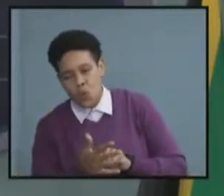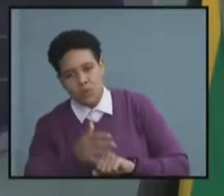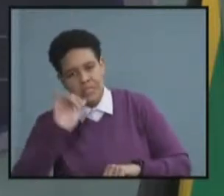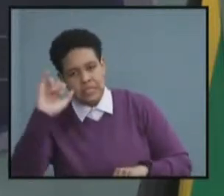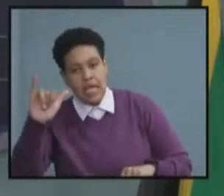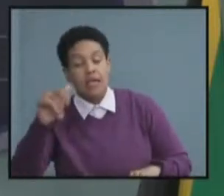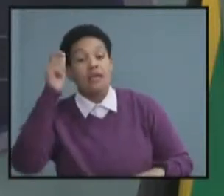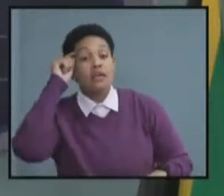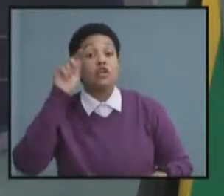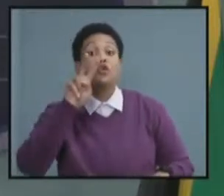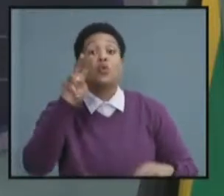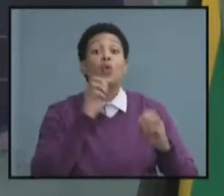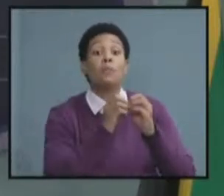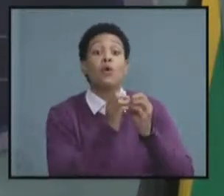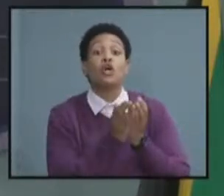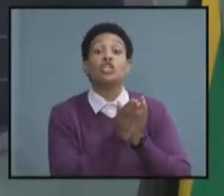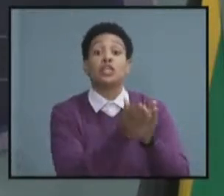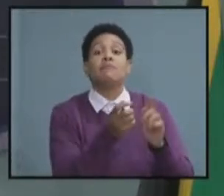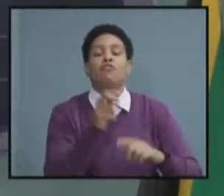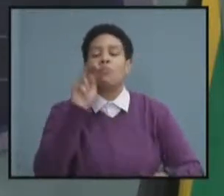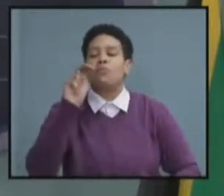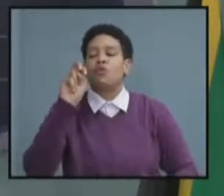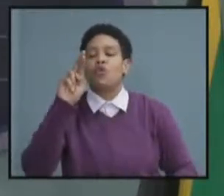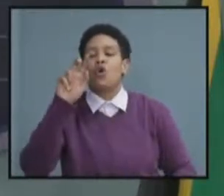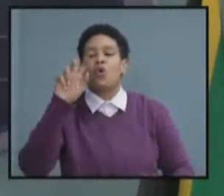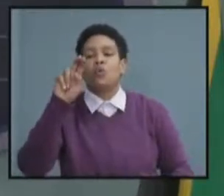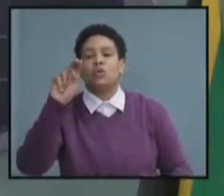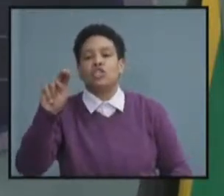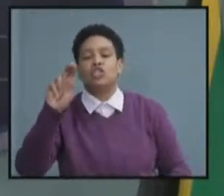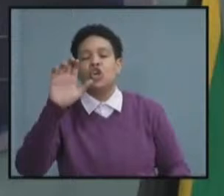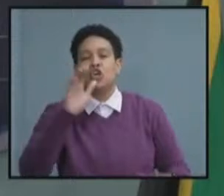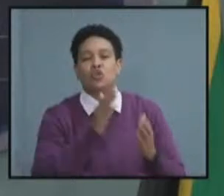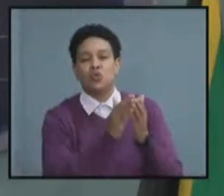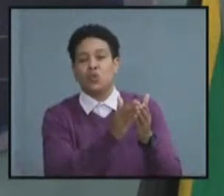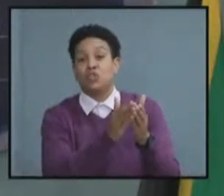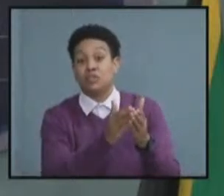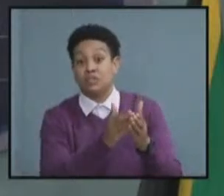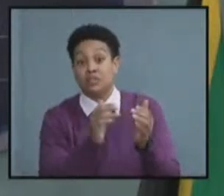2 more cruise ships from the Norwegian Cruise Line with